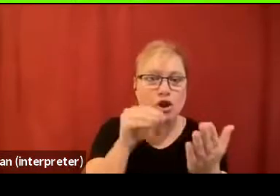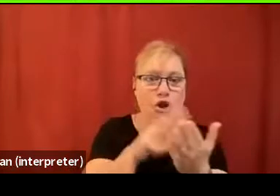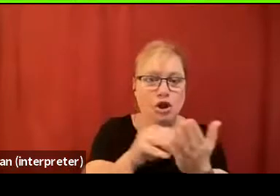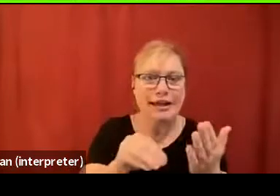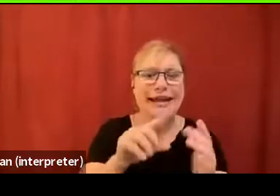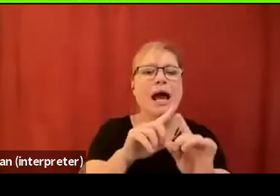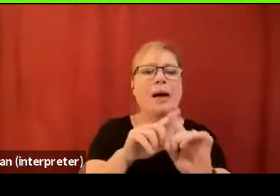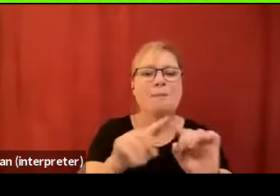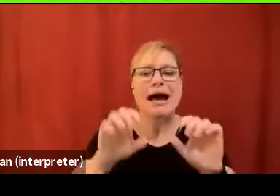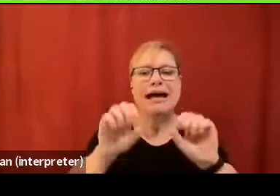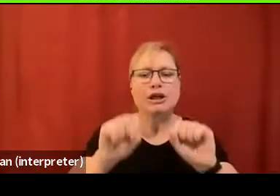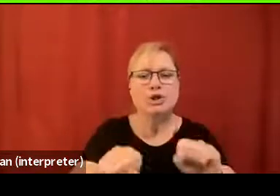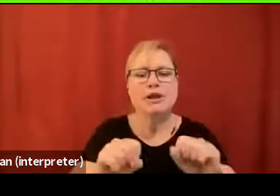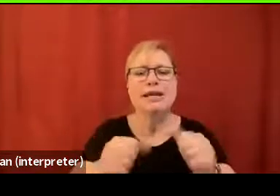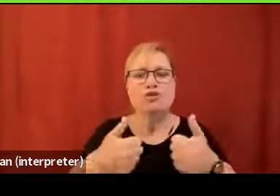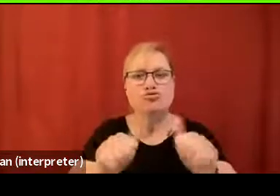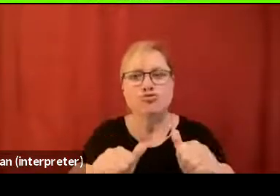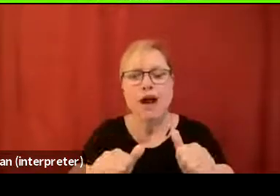of the losses.